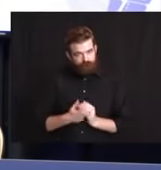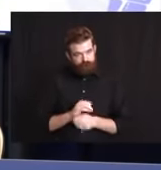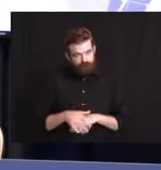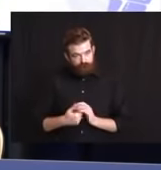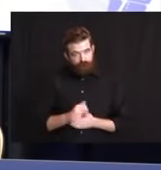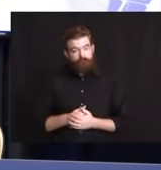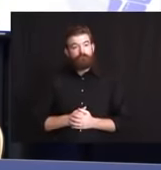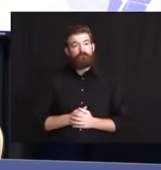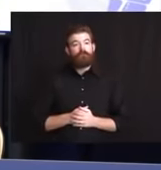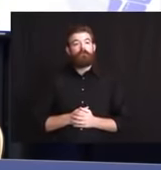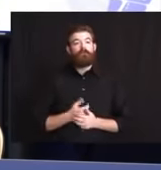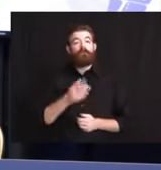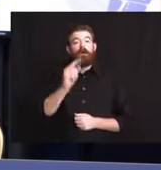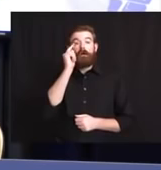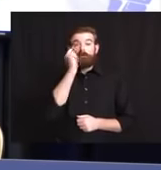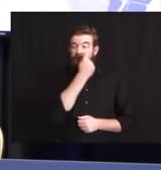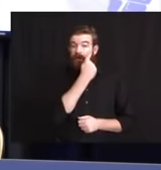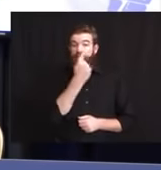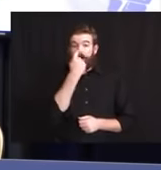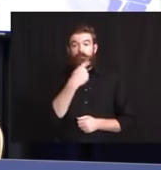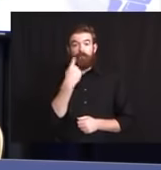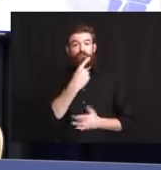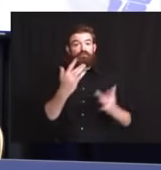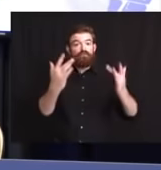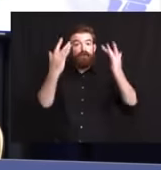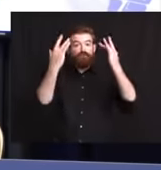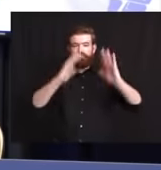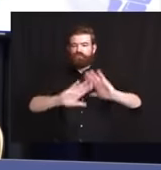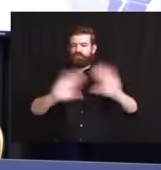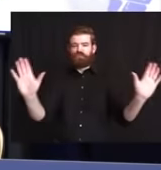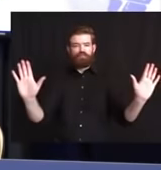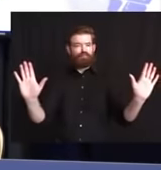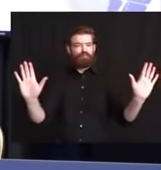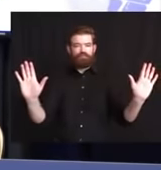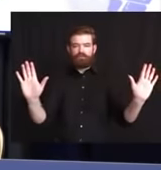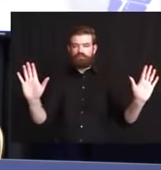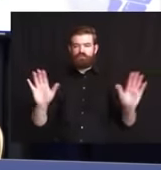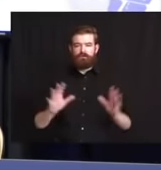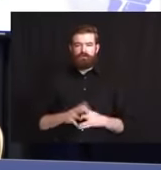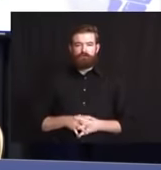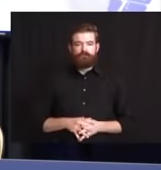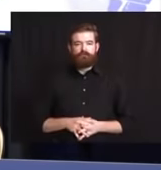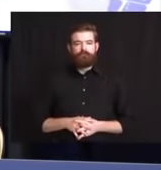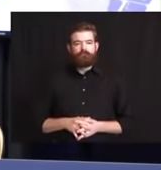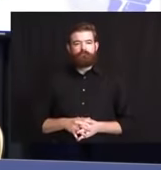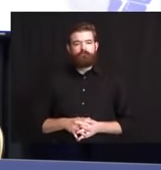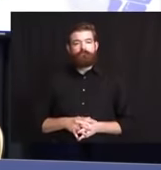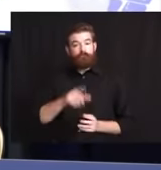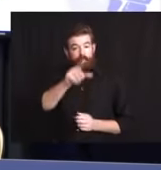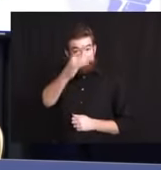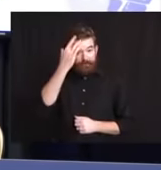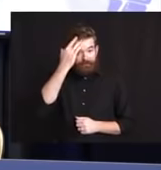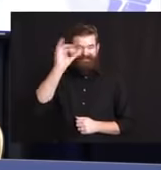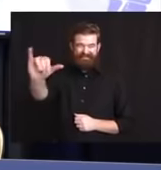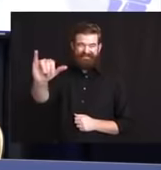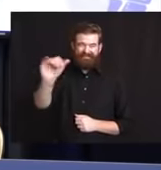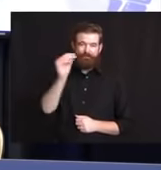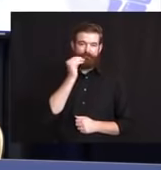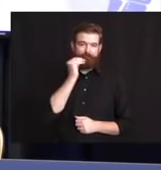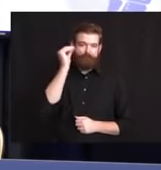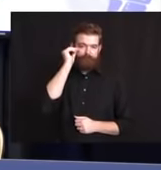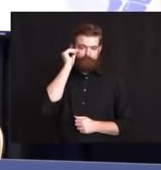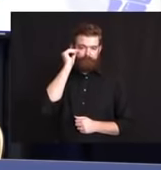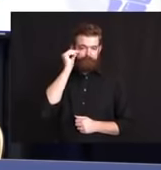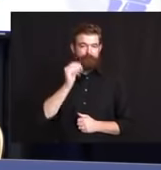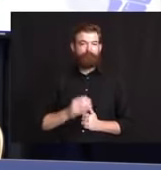home if you are sick. Moving on to my daily report, as the Governor shared, our hospitals report